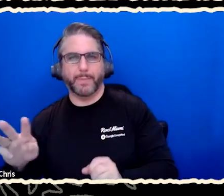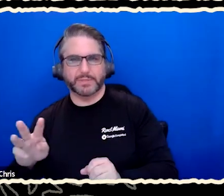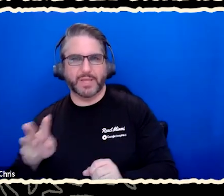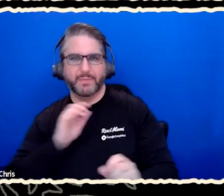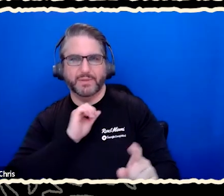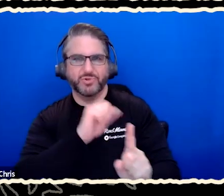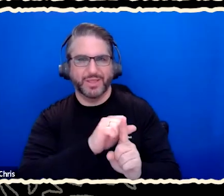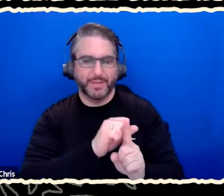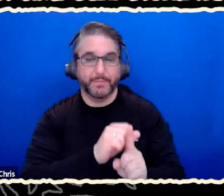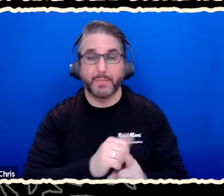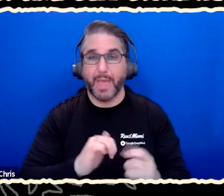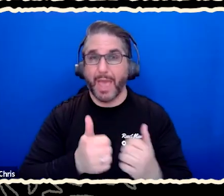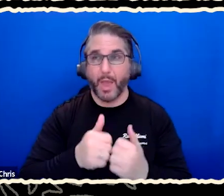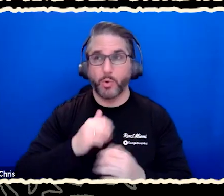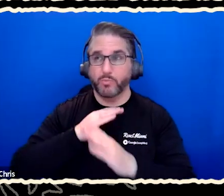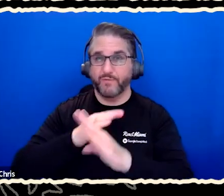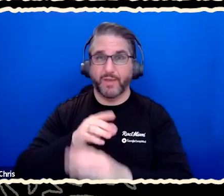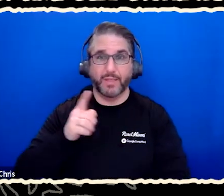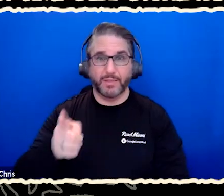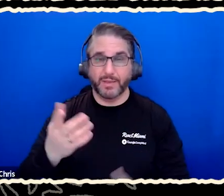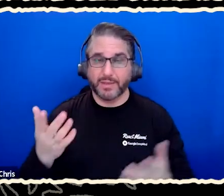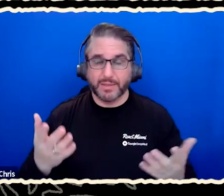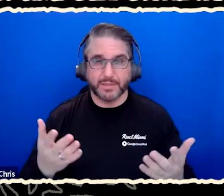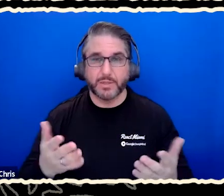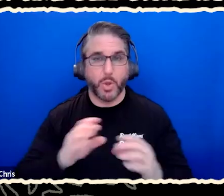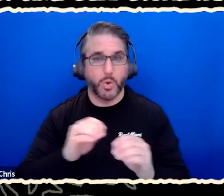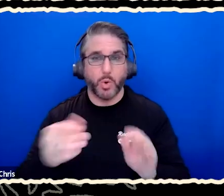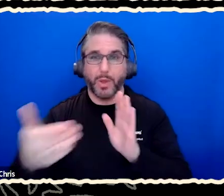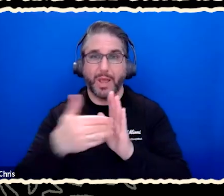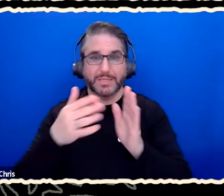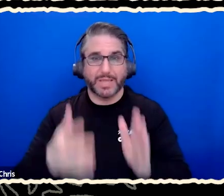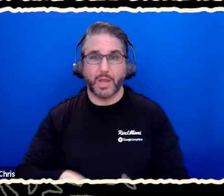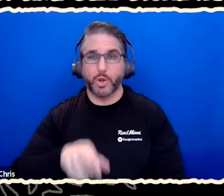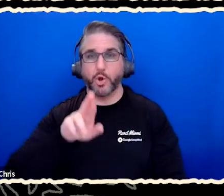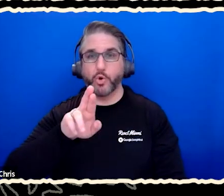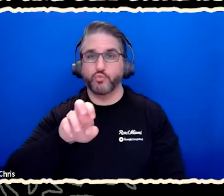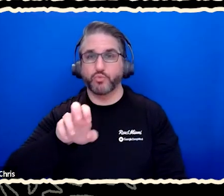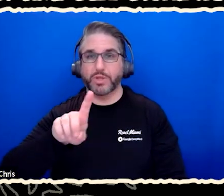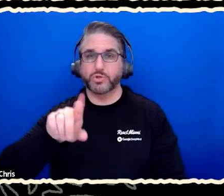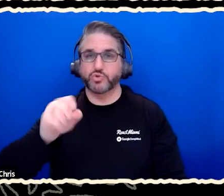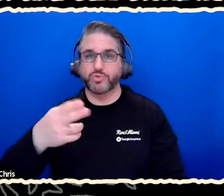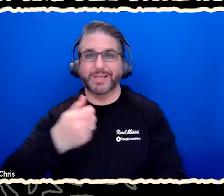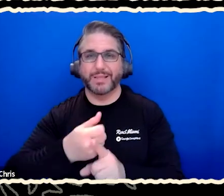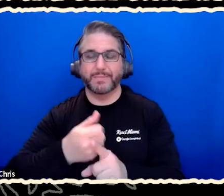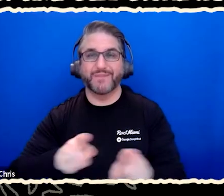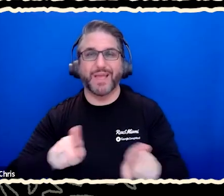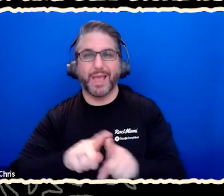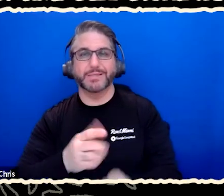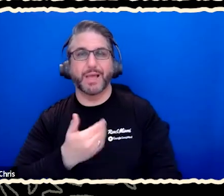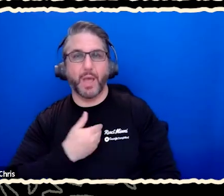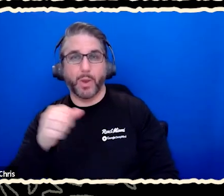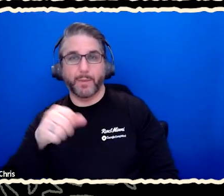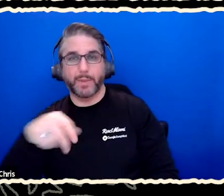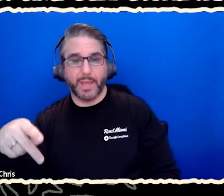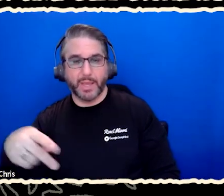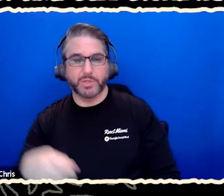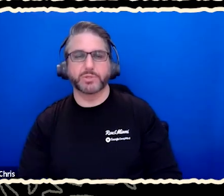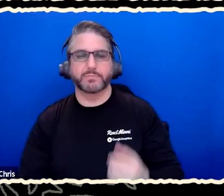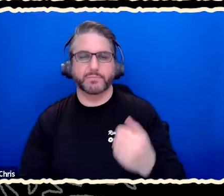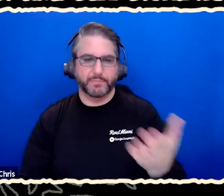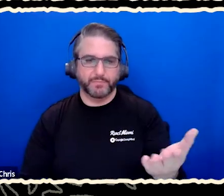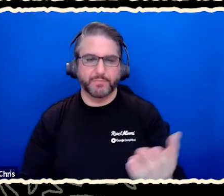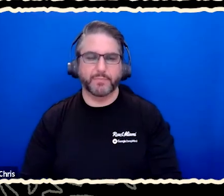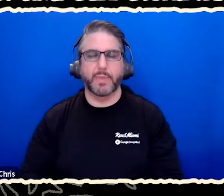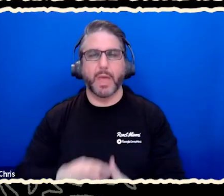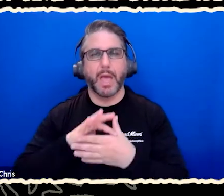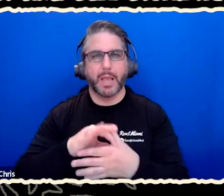that this will not happen, that no attacker will redress themselves as our application, you go for the content